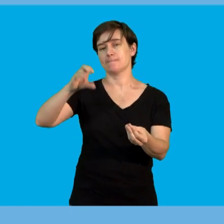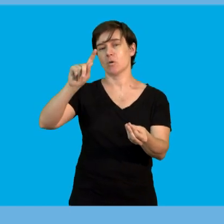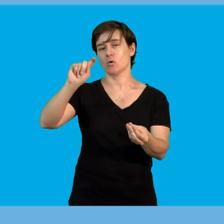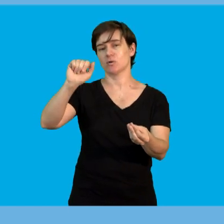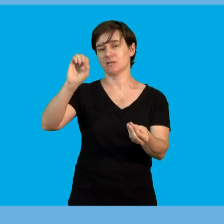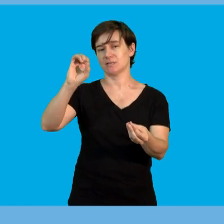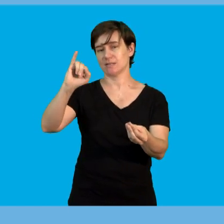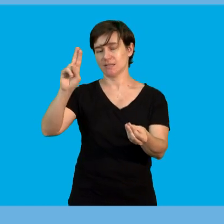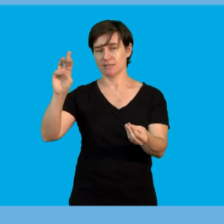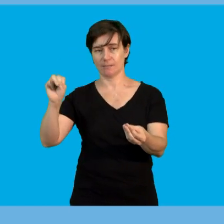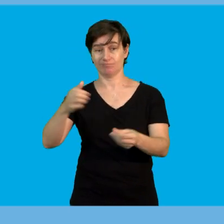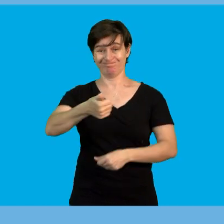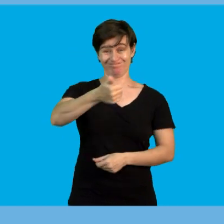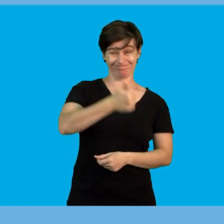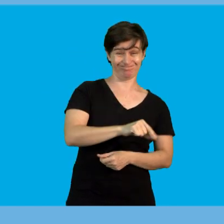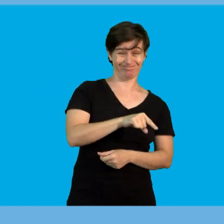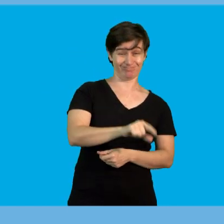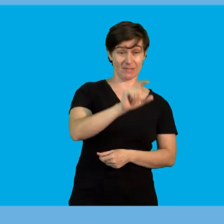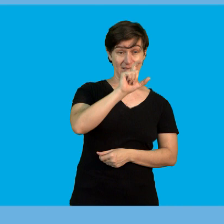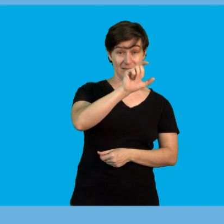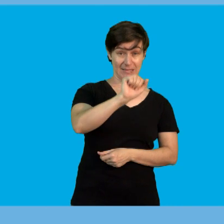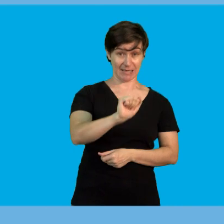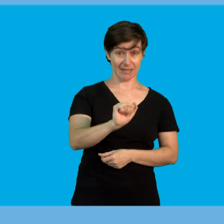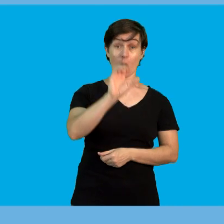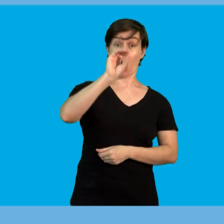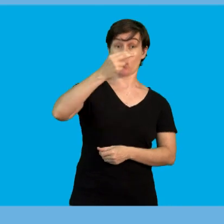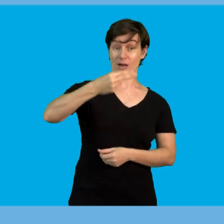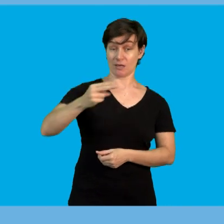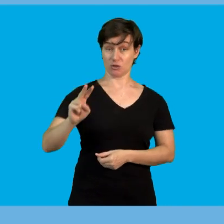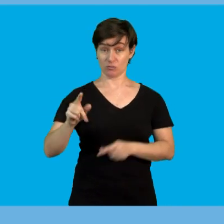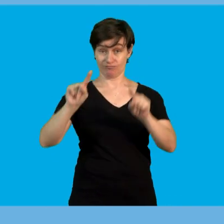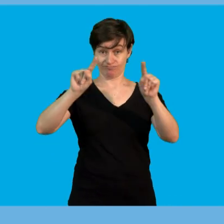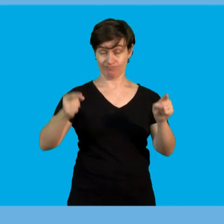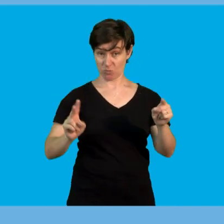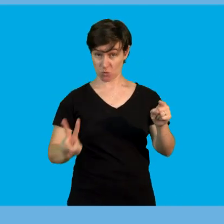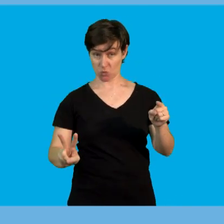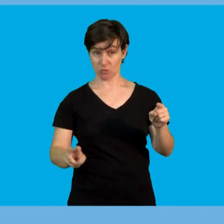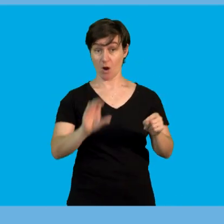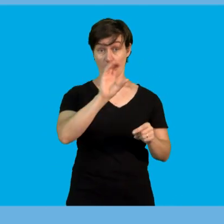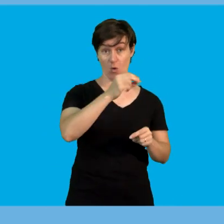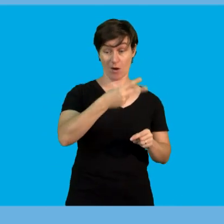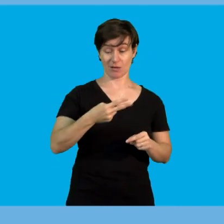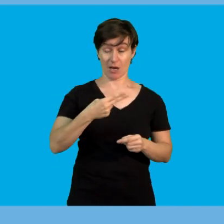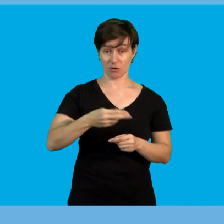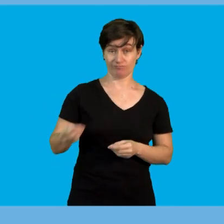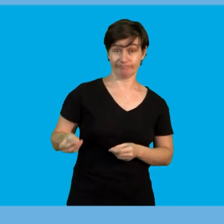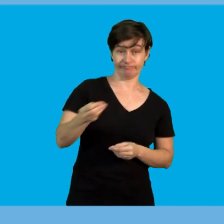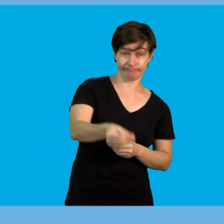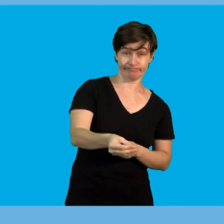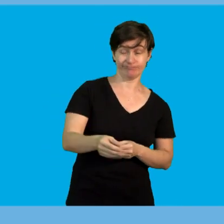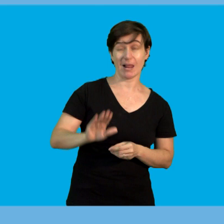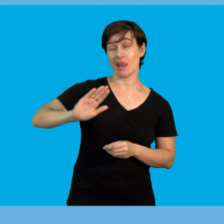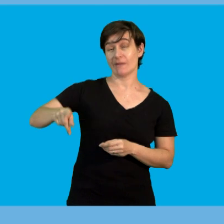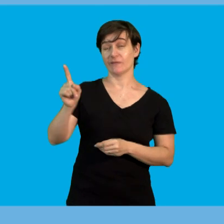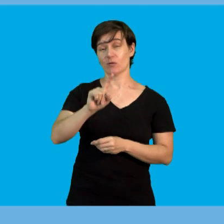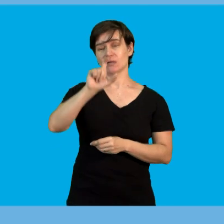as the K being the metal. And then the calcium hydroxide, as the OH says there, then the OH is going to be donated, the